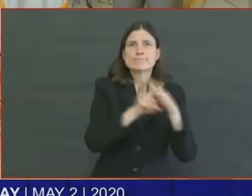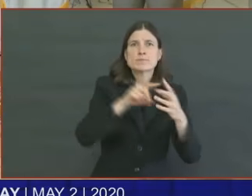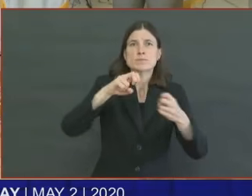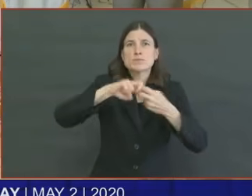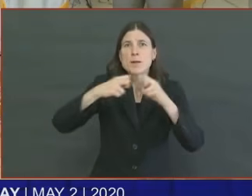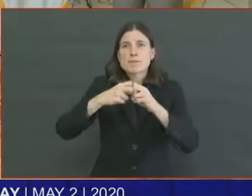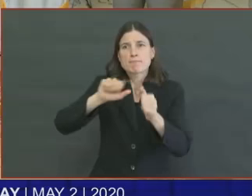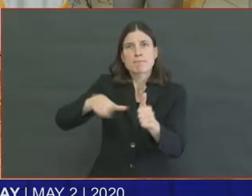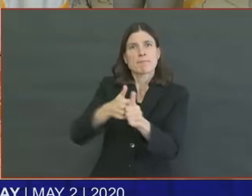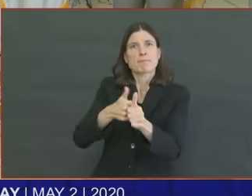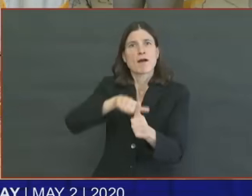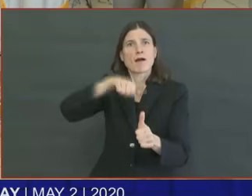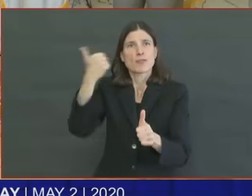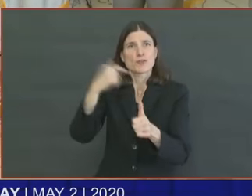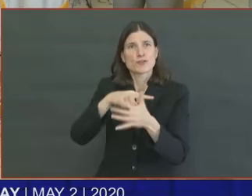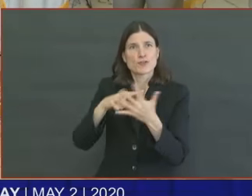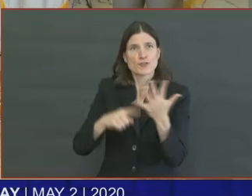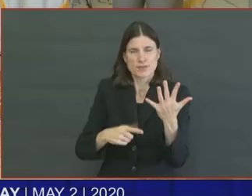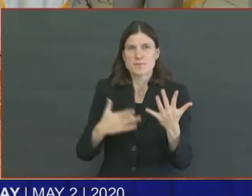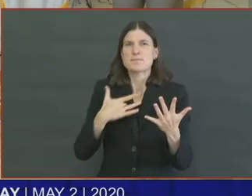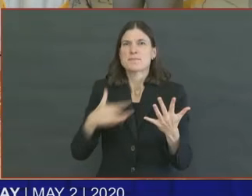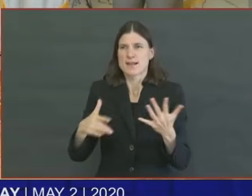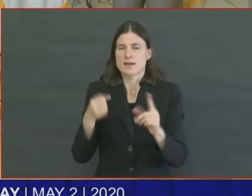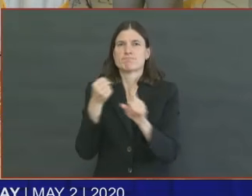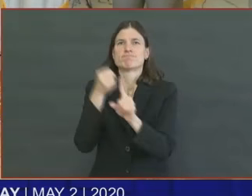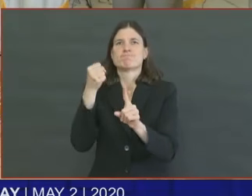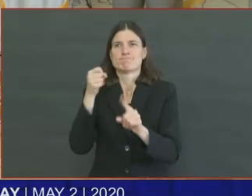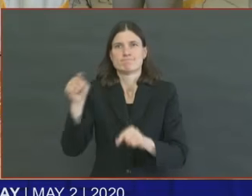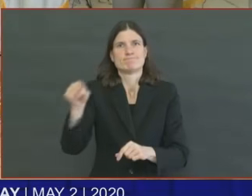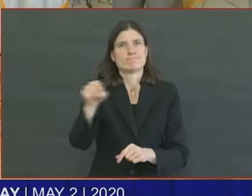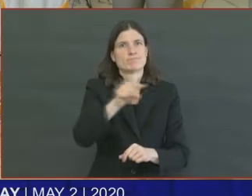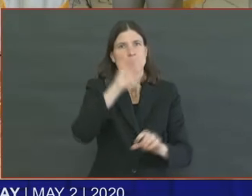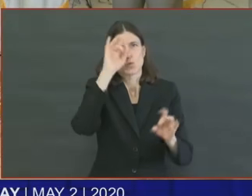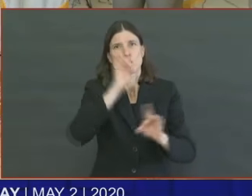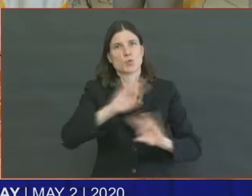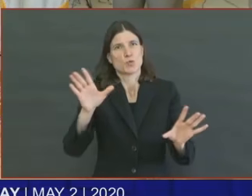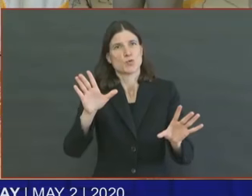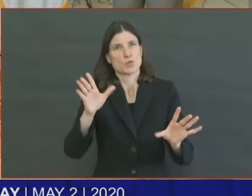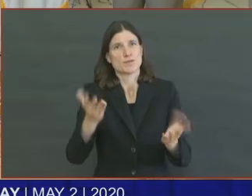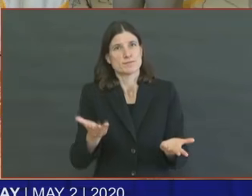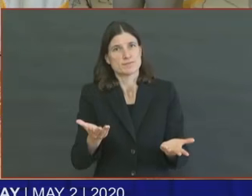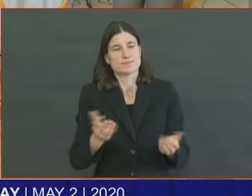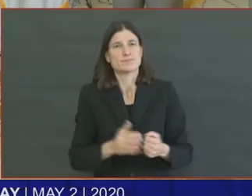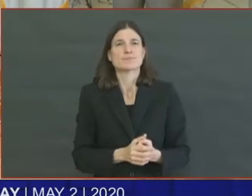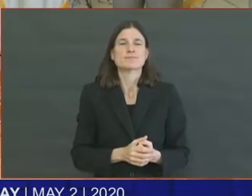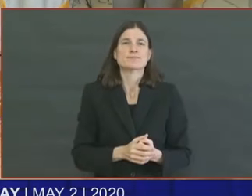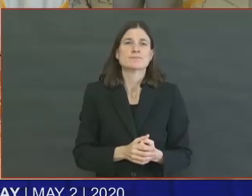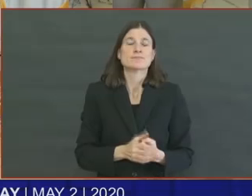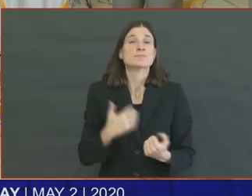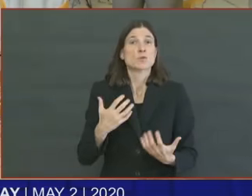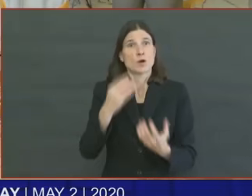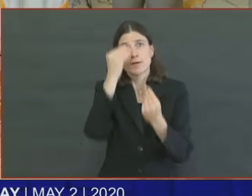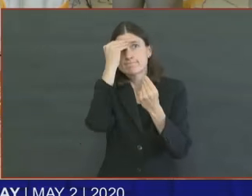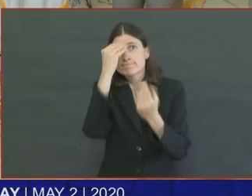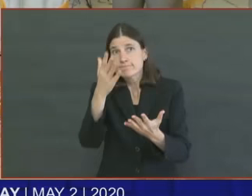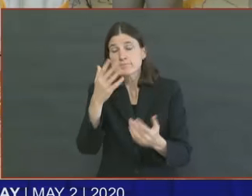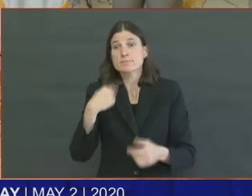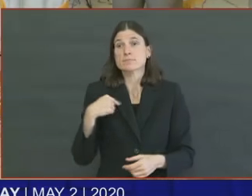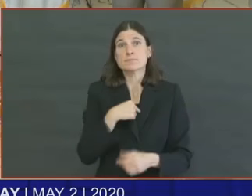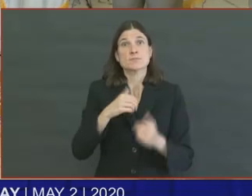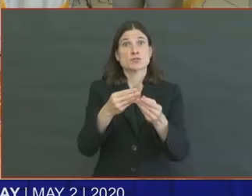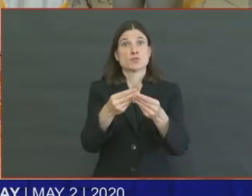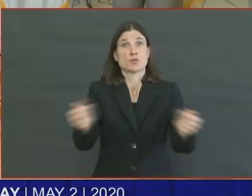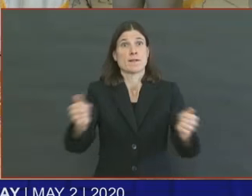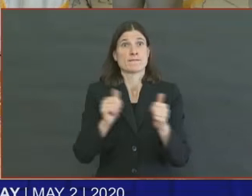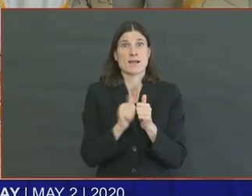to take that into account. I think what I can tell you, what are we doing to address it? I mean, if you look at